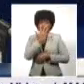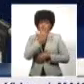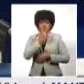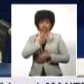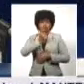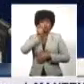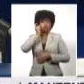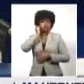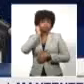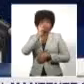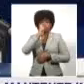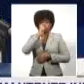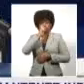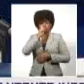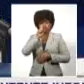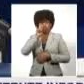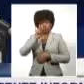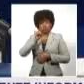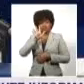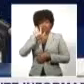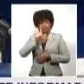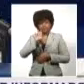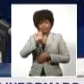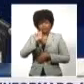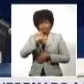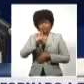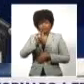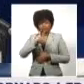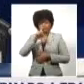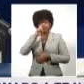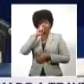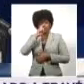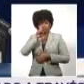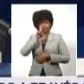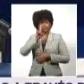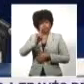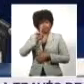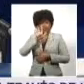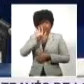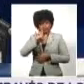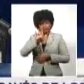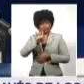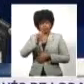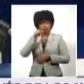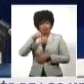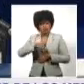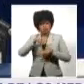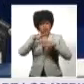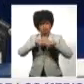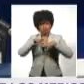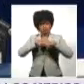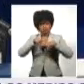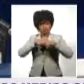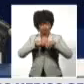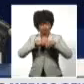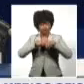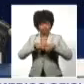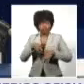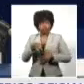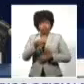We also regret the loss yesterday of a 95-year-old female